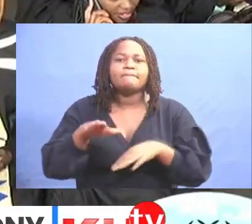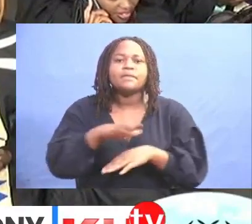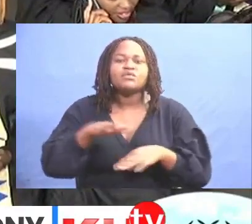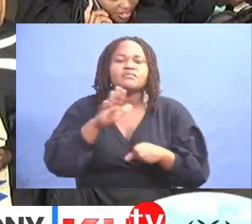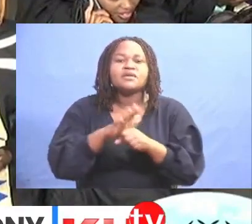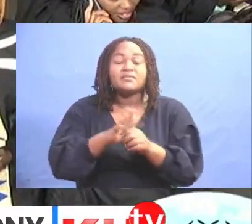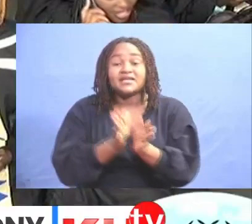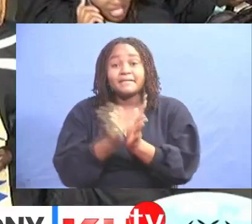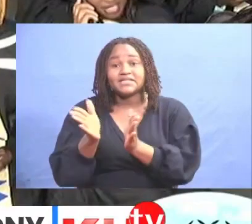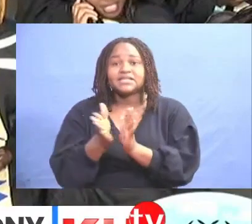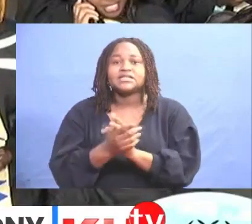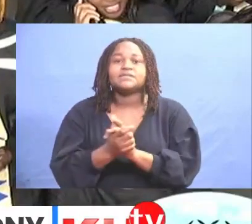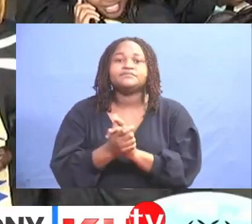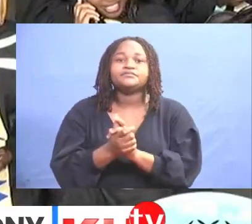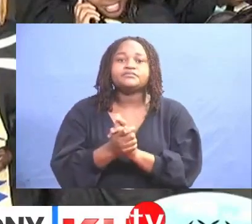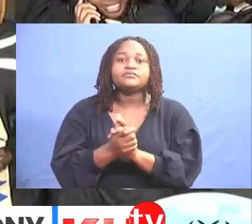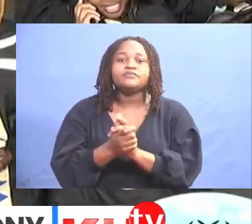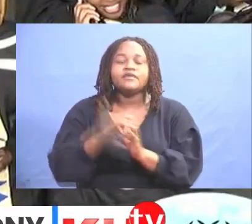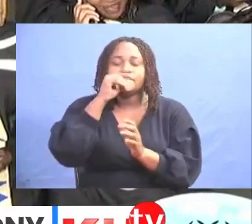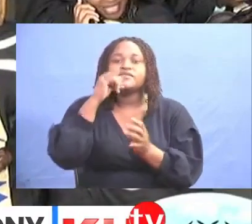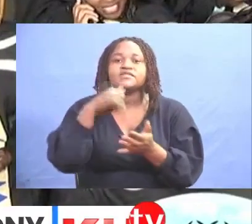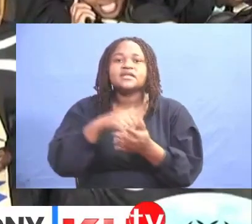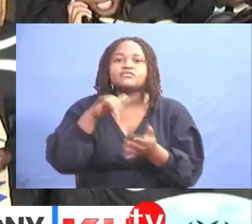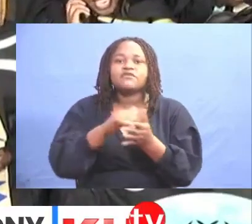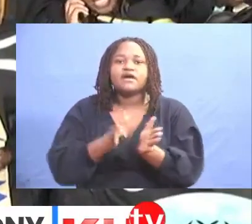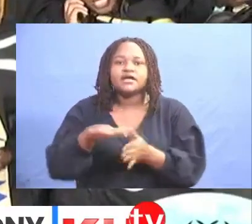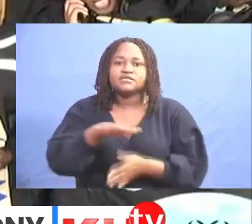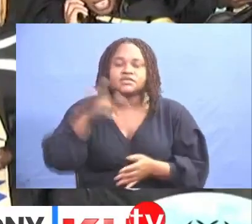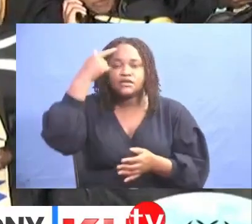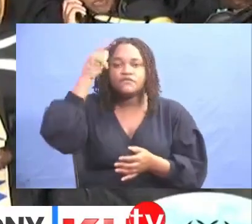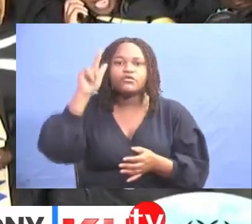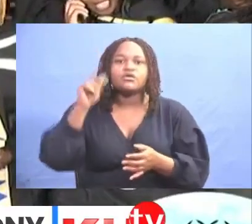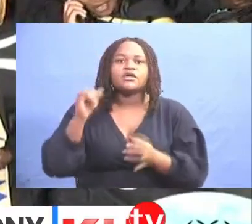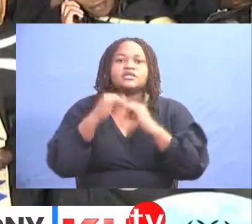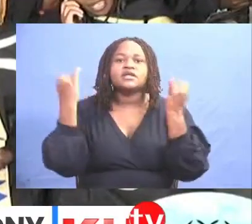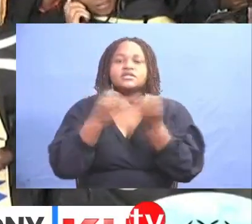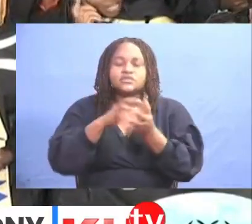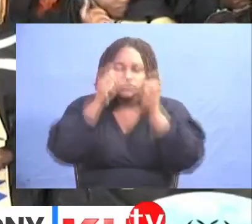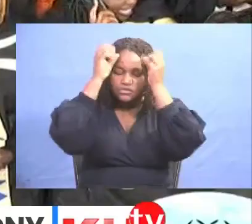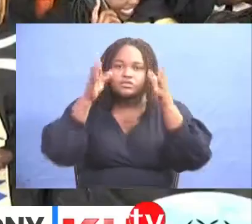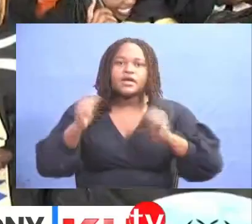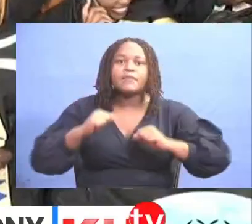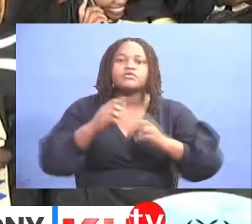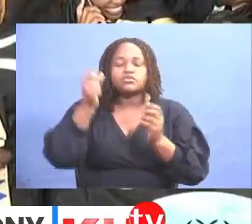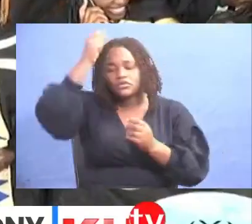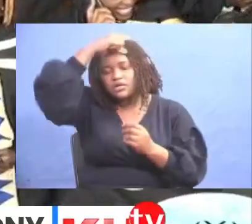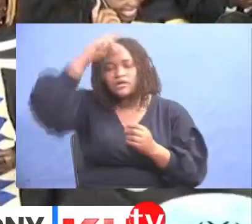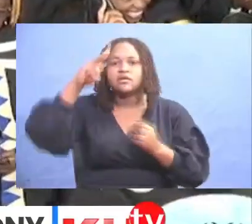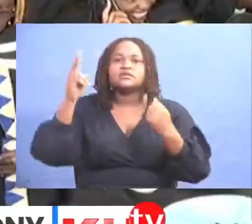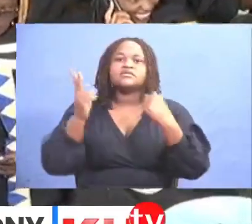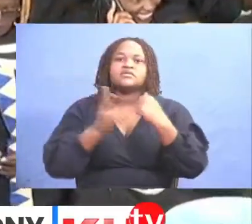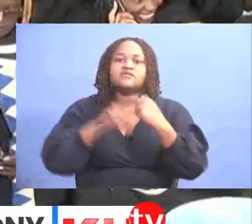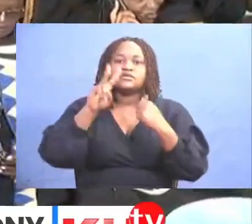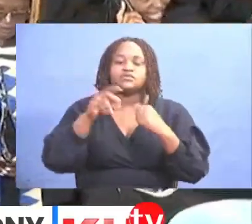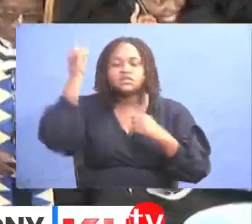campuses. And the beauty of it is that we have a space also for international students. Today we are able to graduate